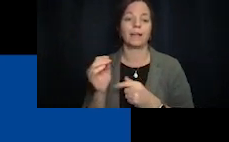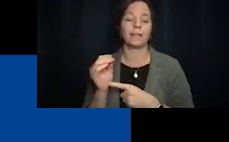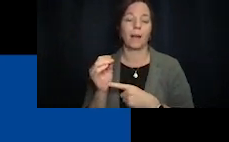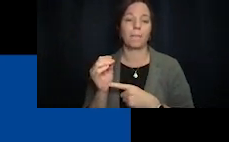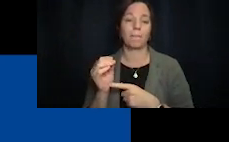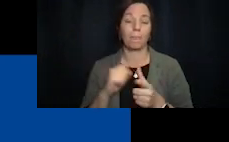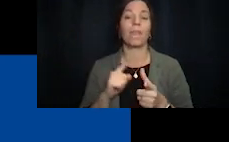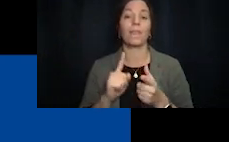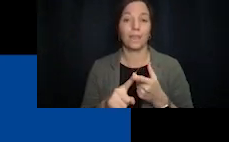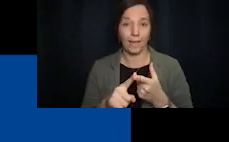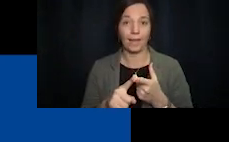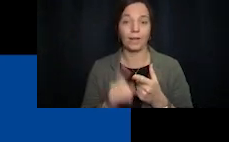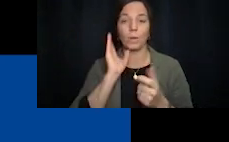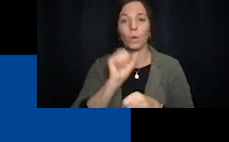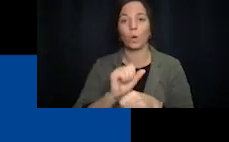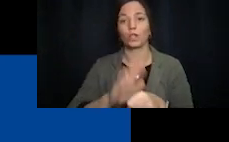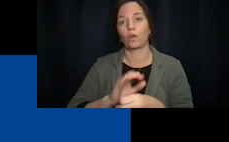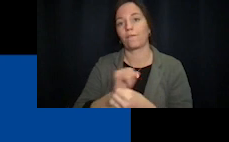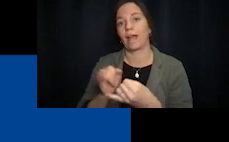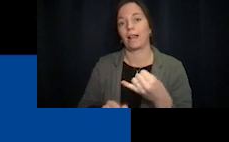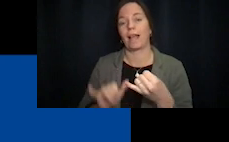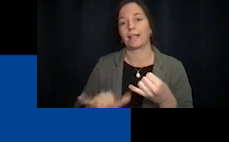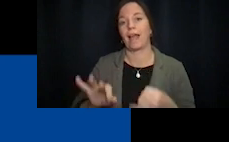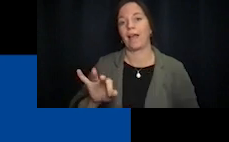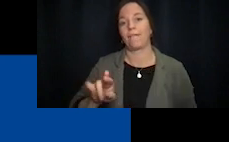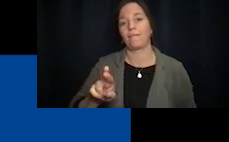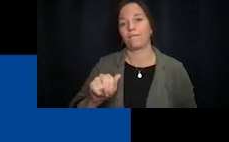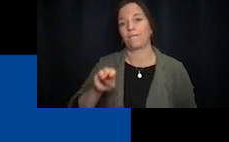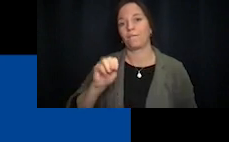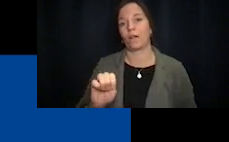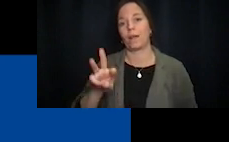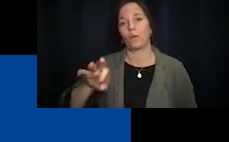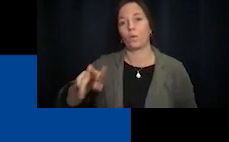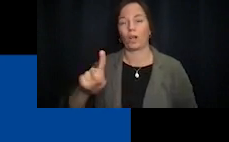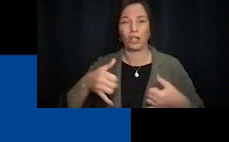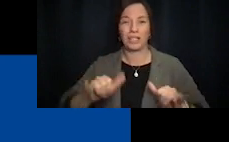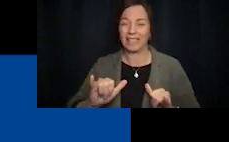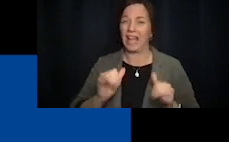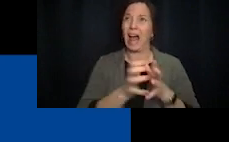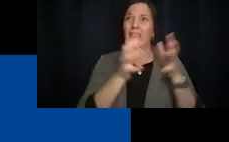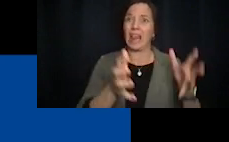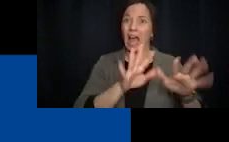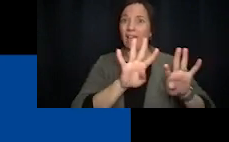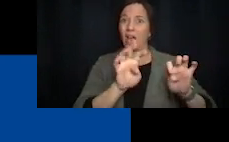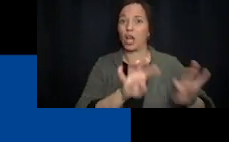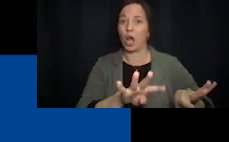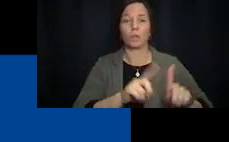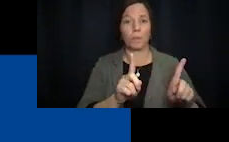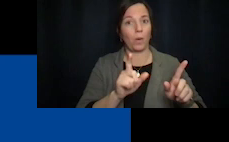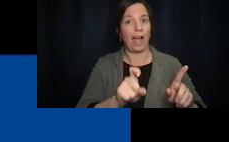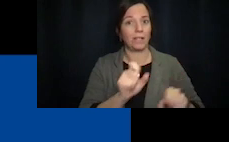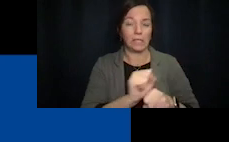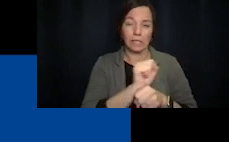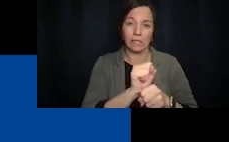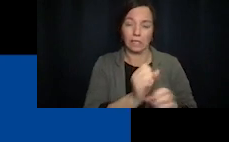We'll then, you know, work to finalize the framework. There's still a lot of unknowns and more work to be done. It's the framework that has to be set by the